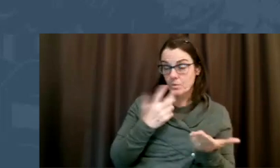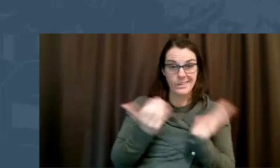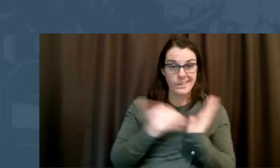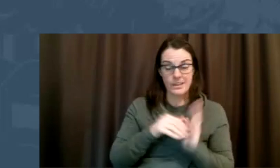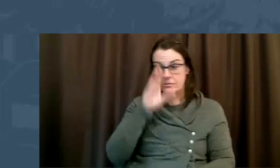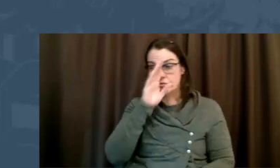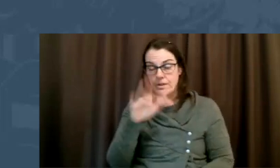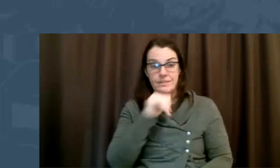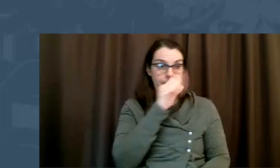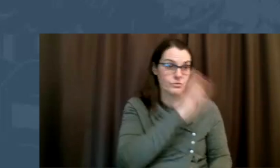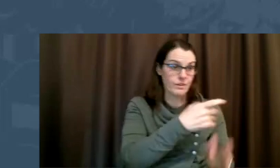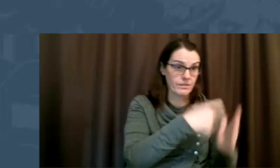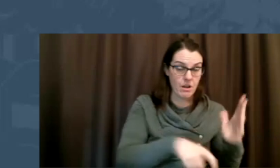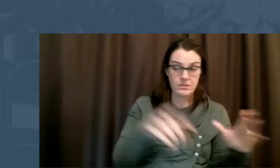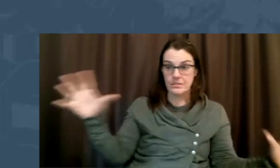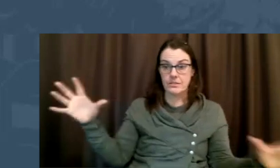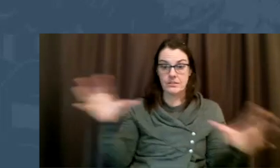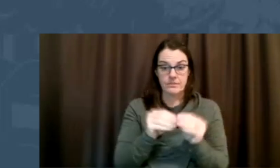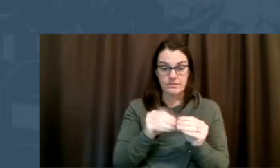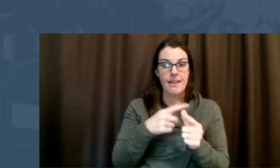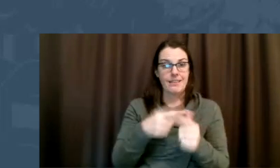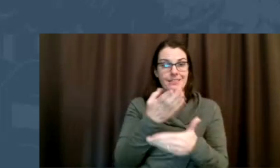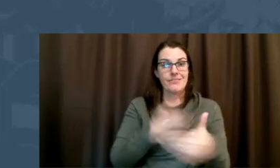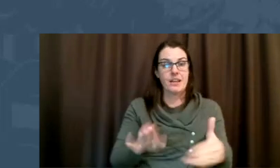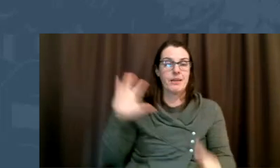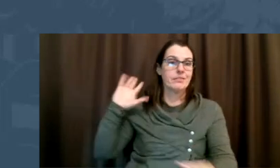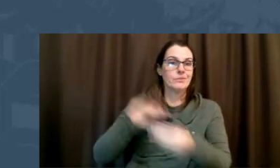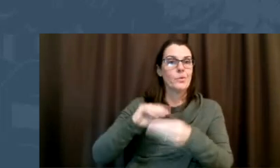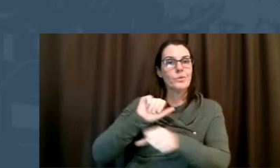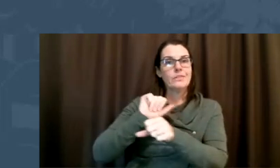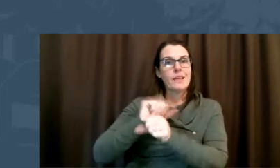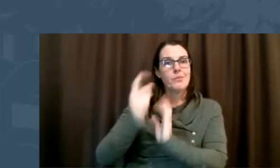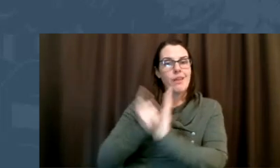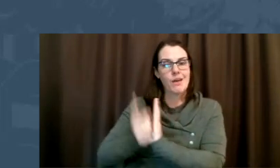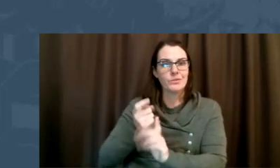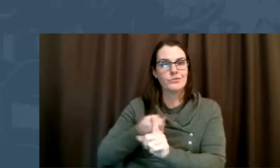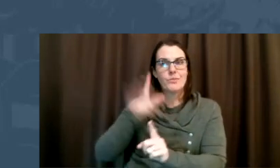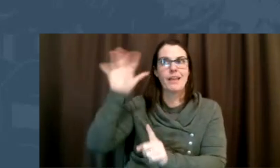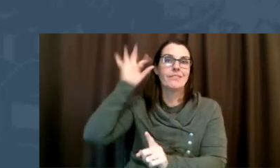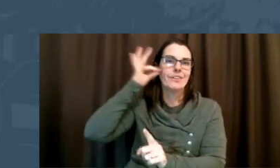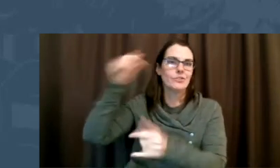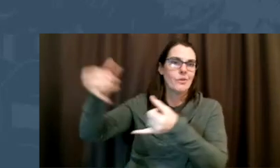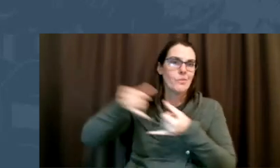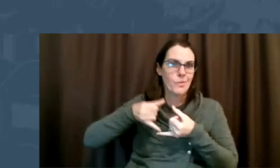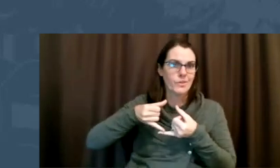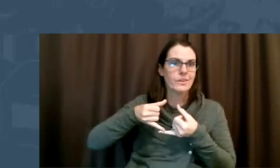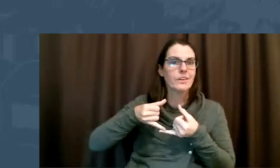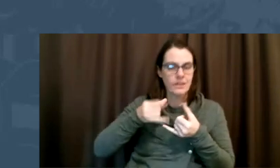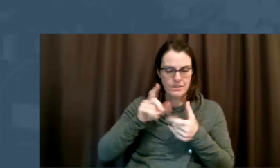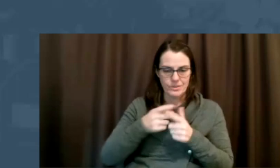and dividing by the total labor hours under a federal award to get this fully loaded cost